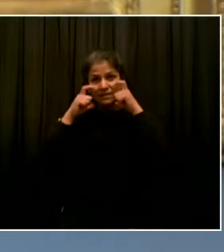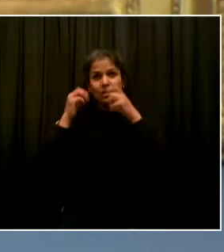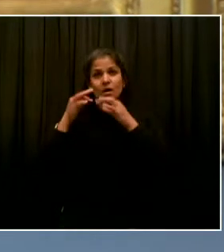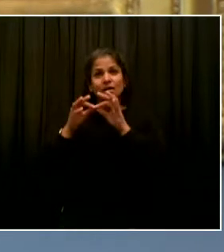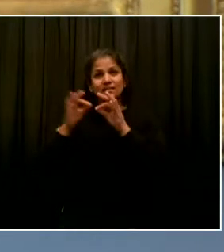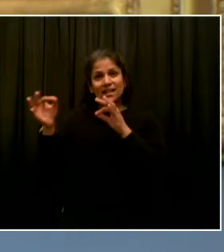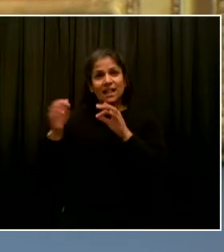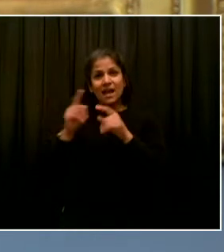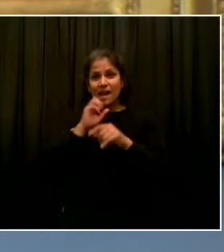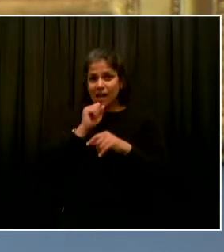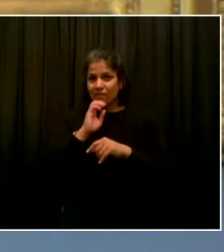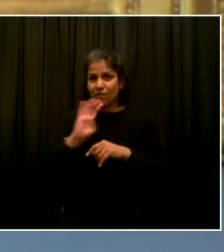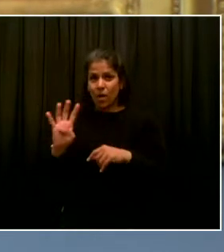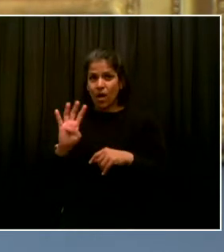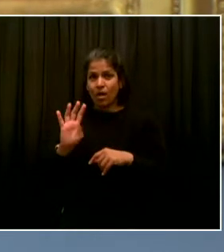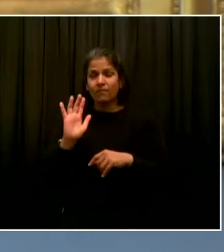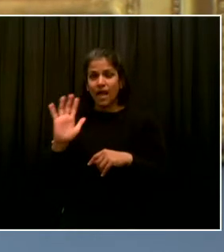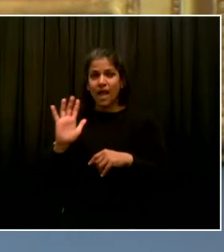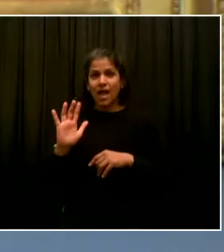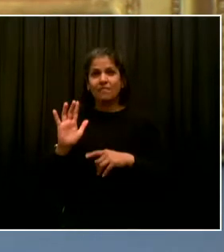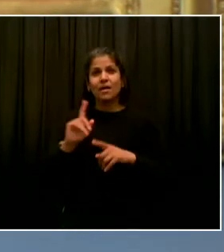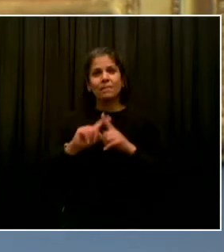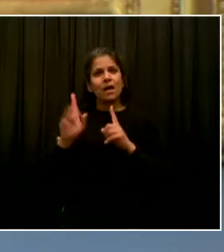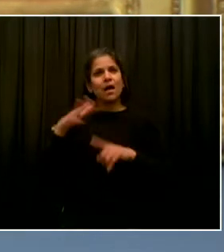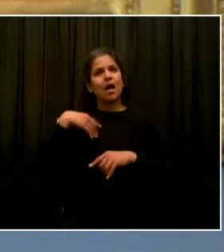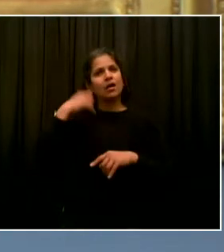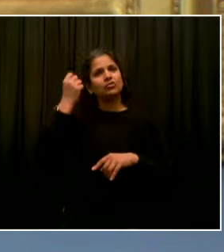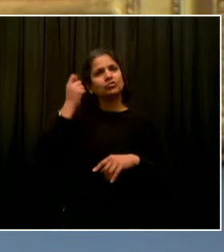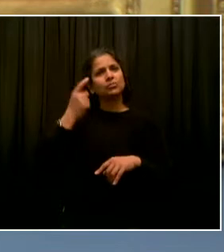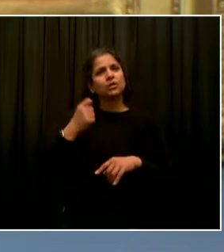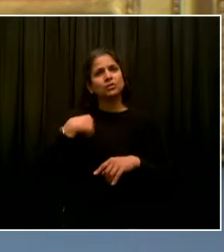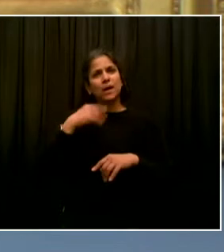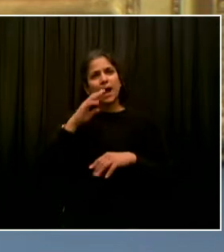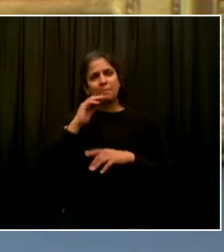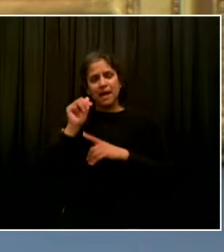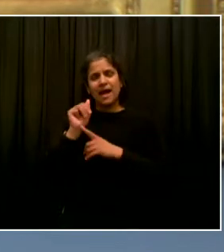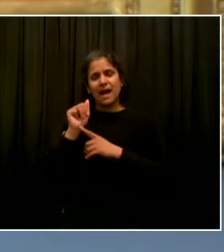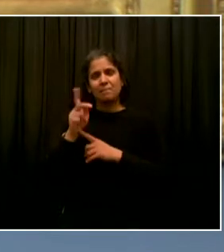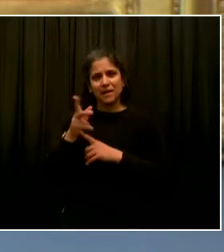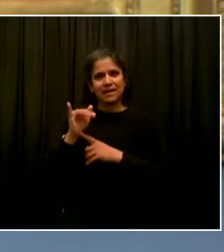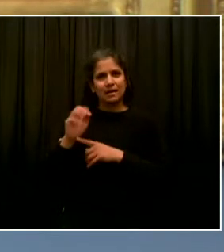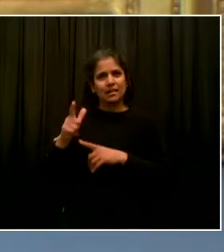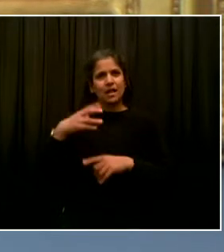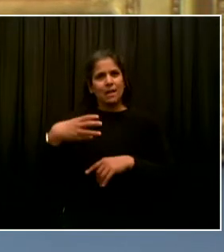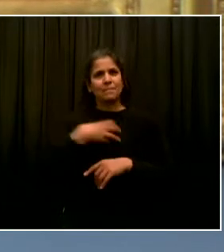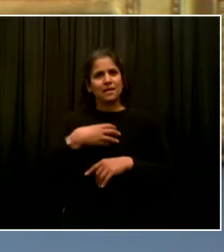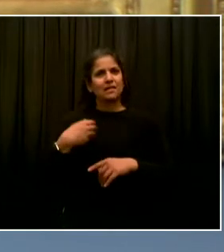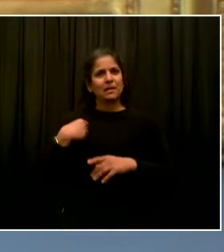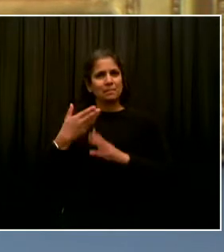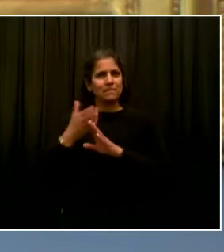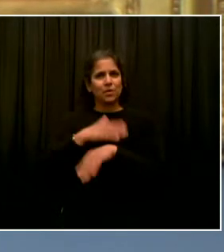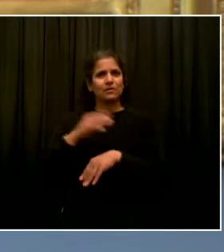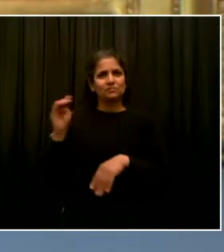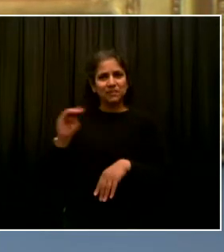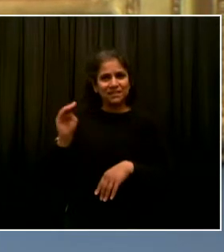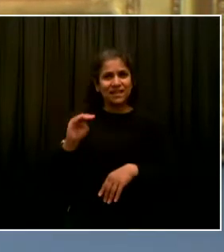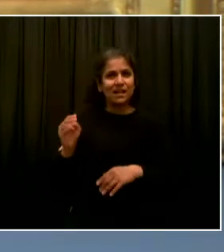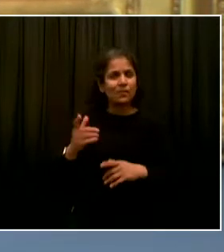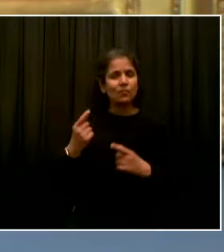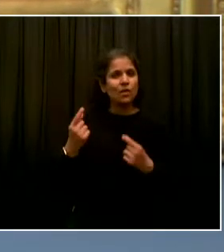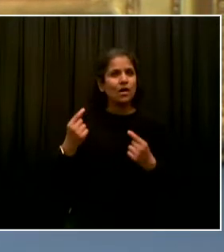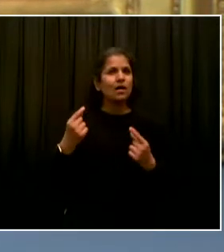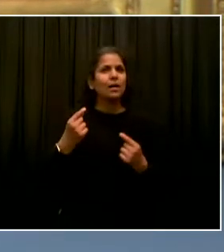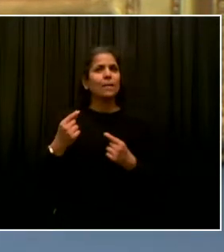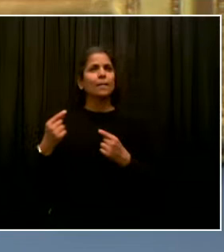appeal. Do you expect to have that all wrapped up in court before Monday, or what's the rule on the ground for Monday morning?